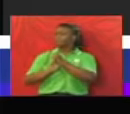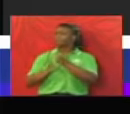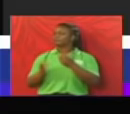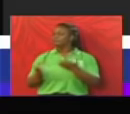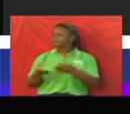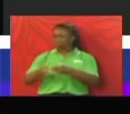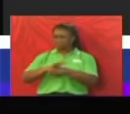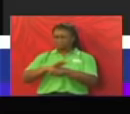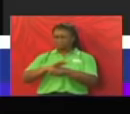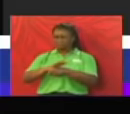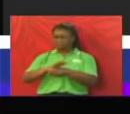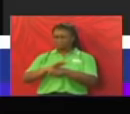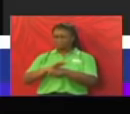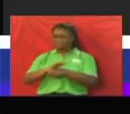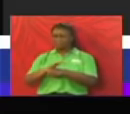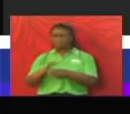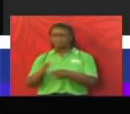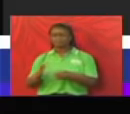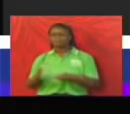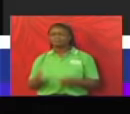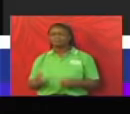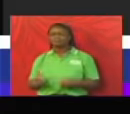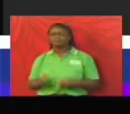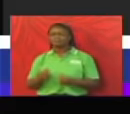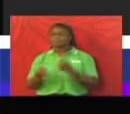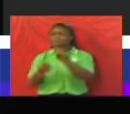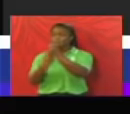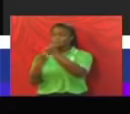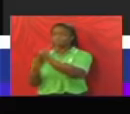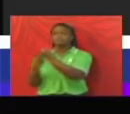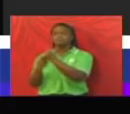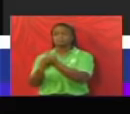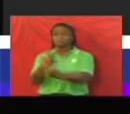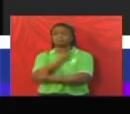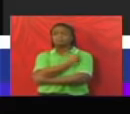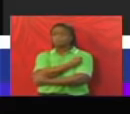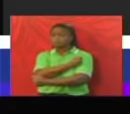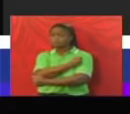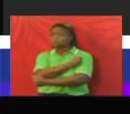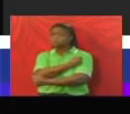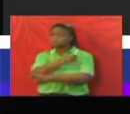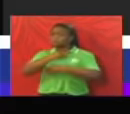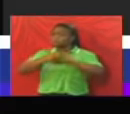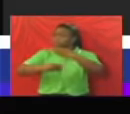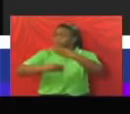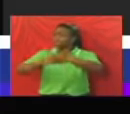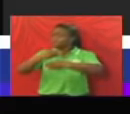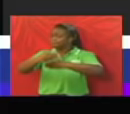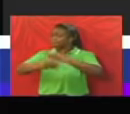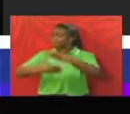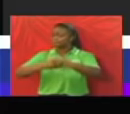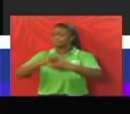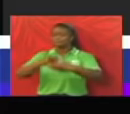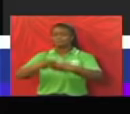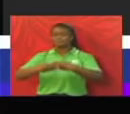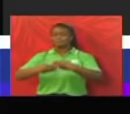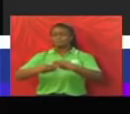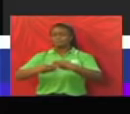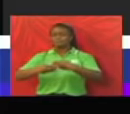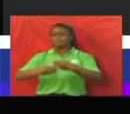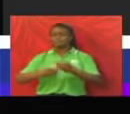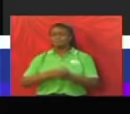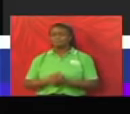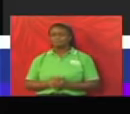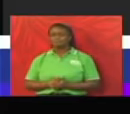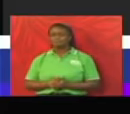drive, and given the levels of vaccines that we currently have and who we're targeting and so on? So that's basically my question. What is our